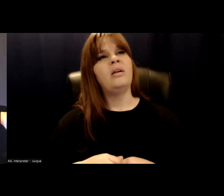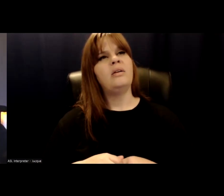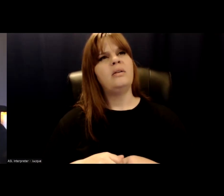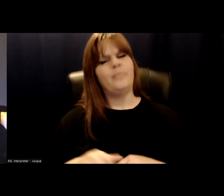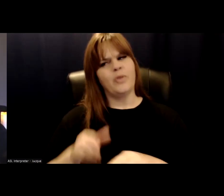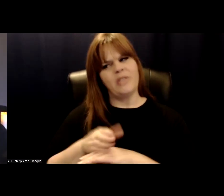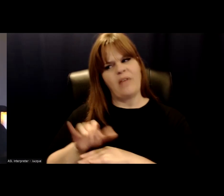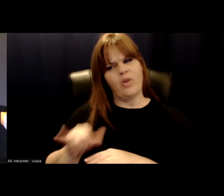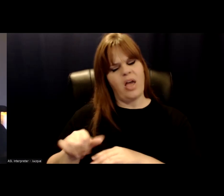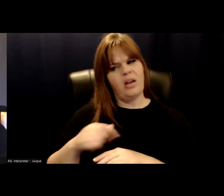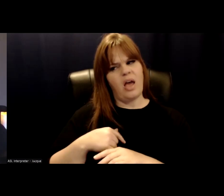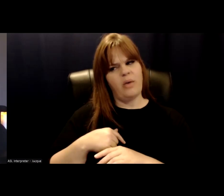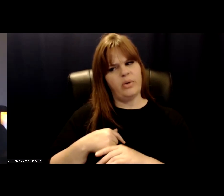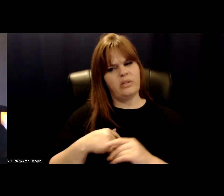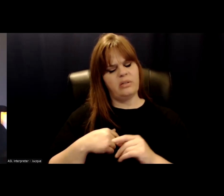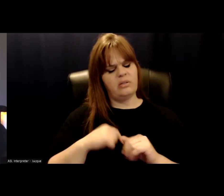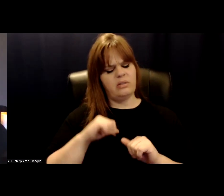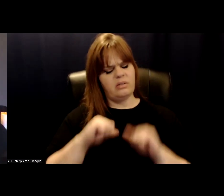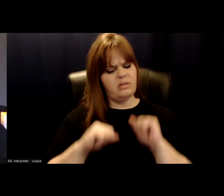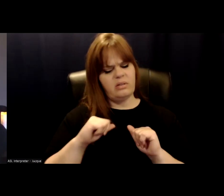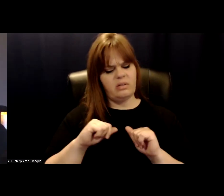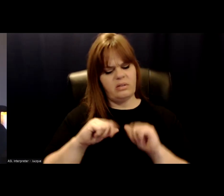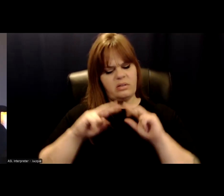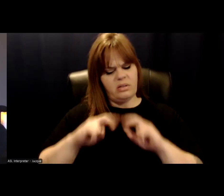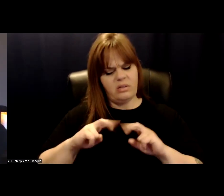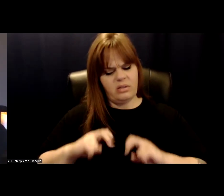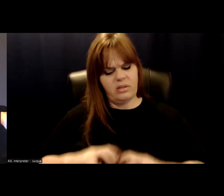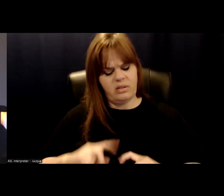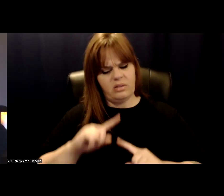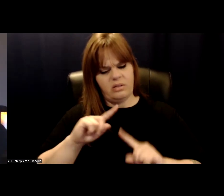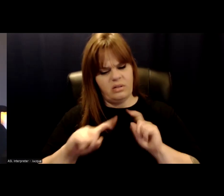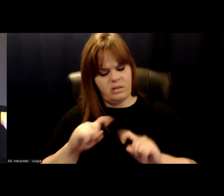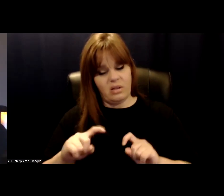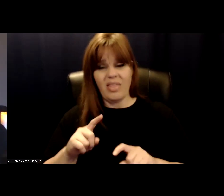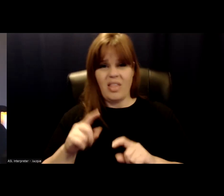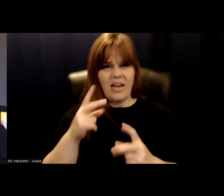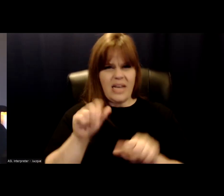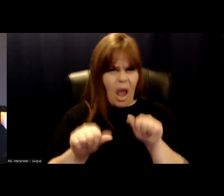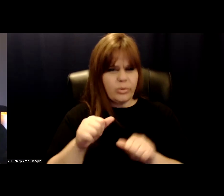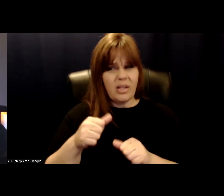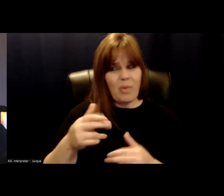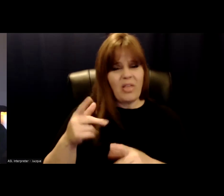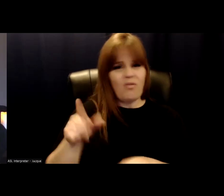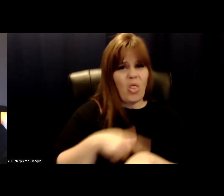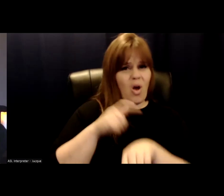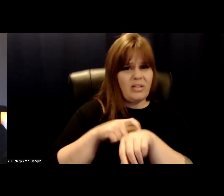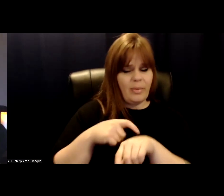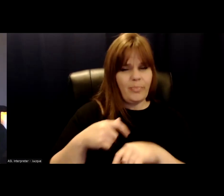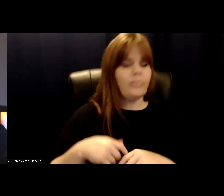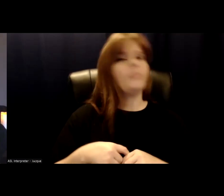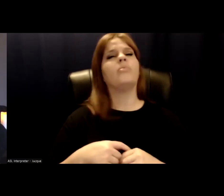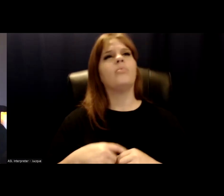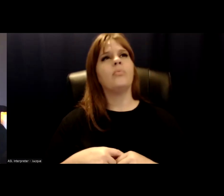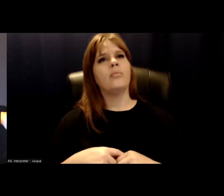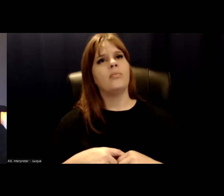facing doubts that had been there for a long time, long before COVID. I'd been stuck in a kind of